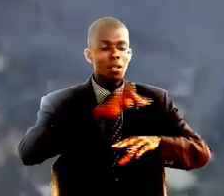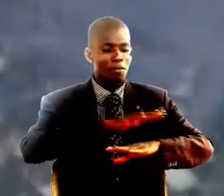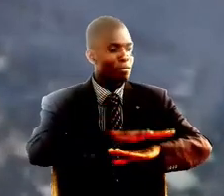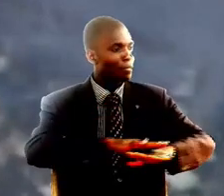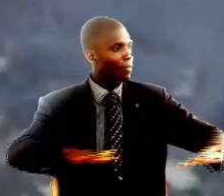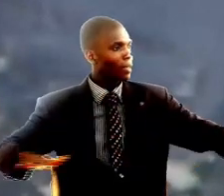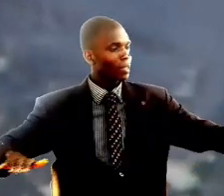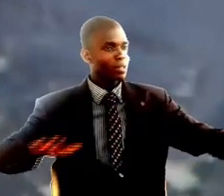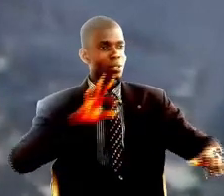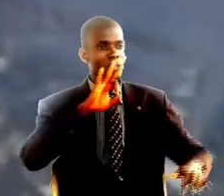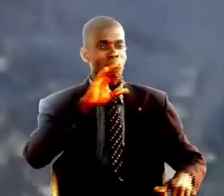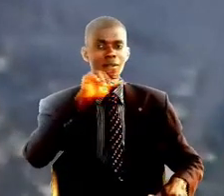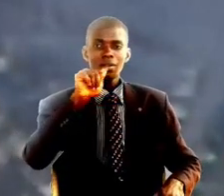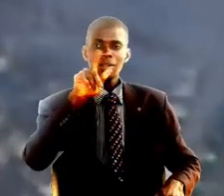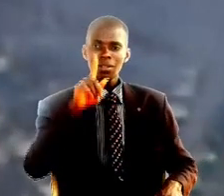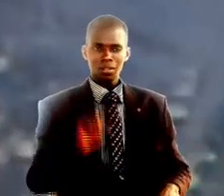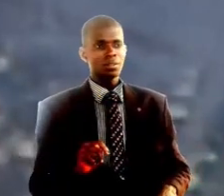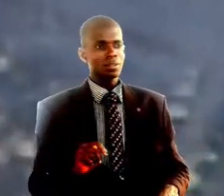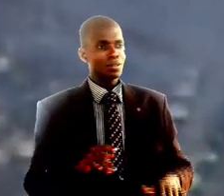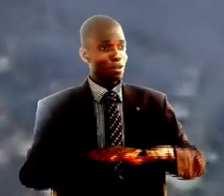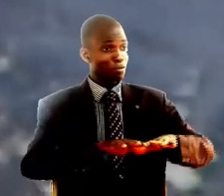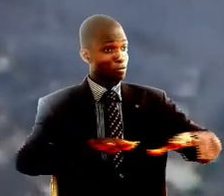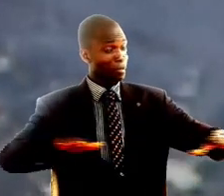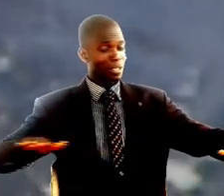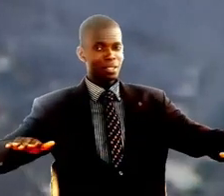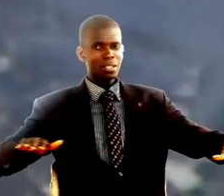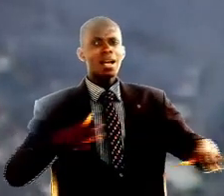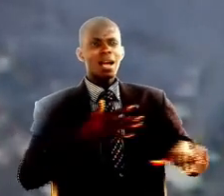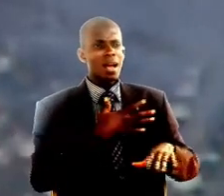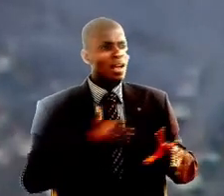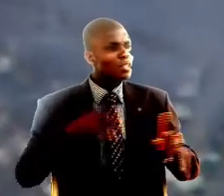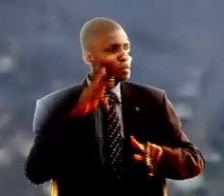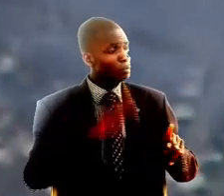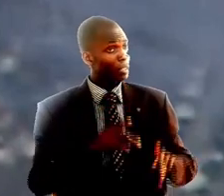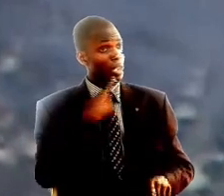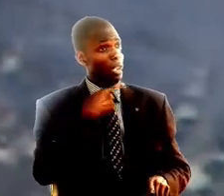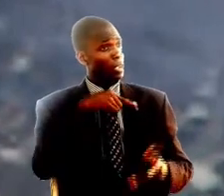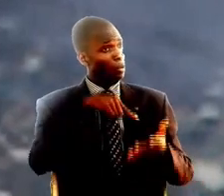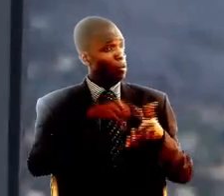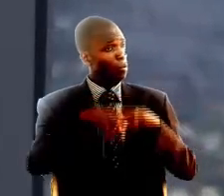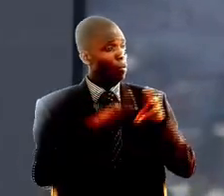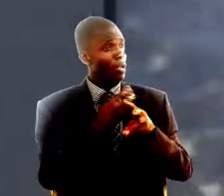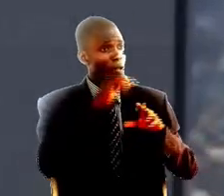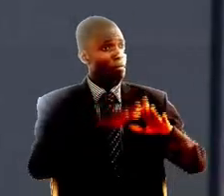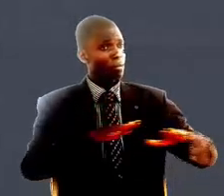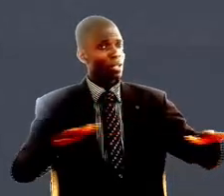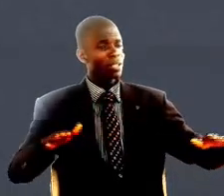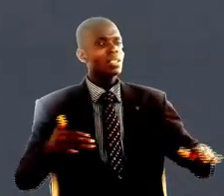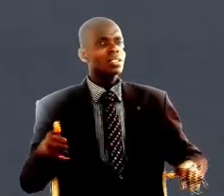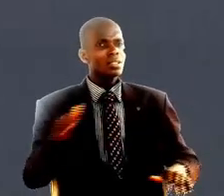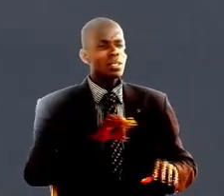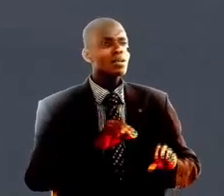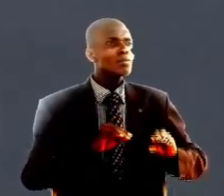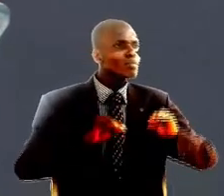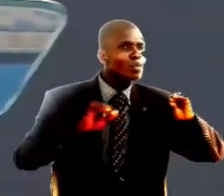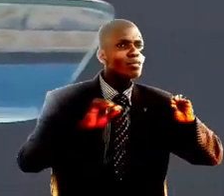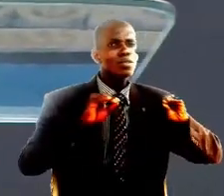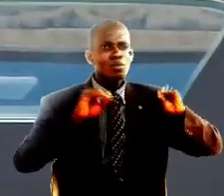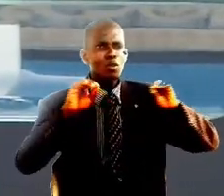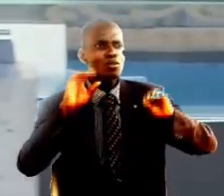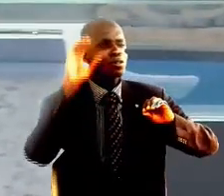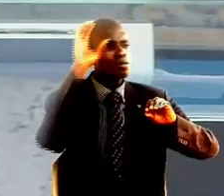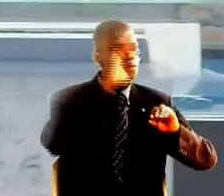thought about different things, and he began to navigate. And it's because of that he discovered the world,